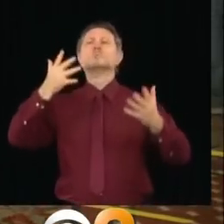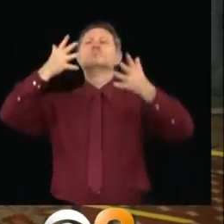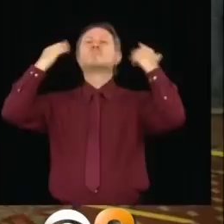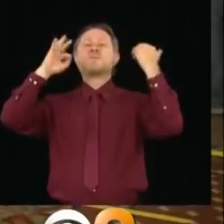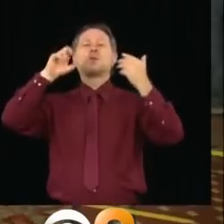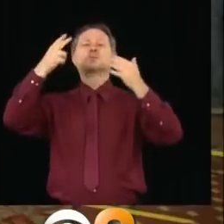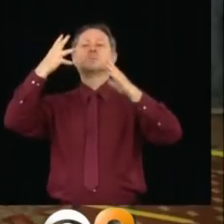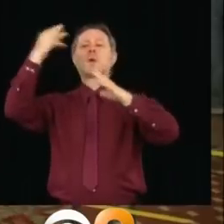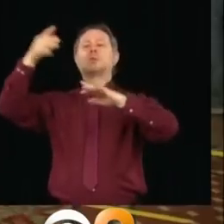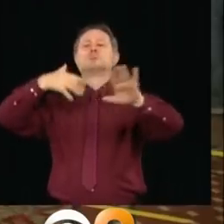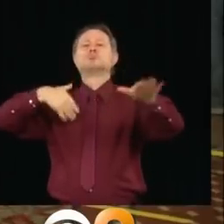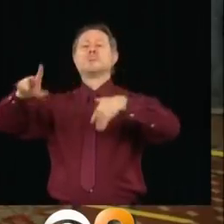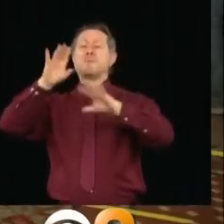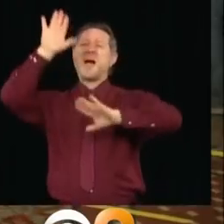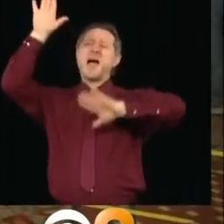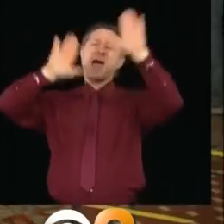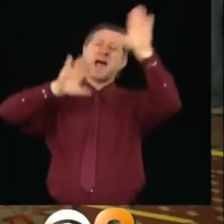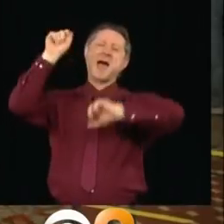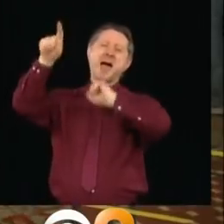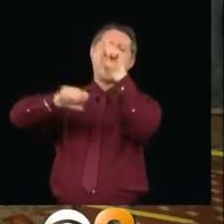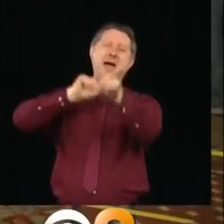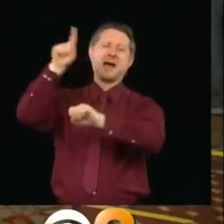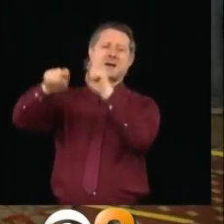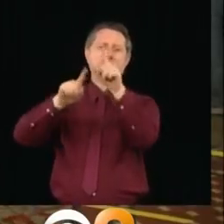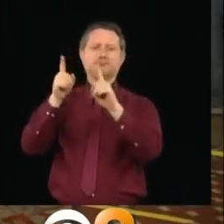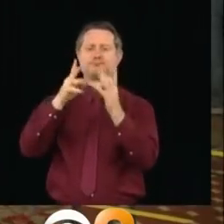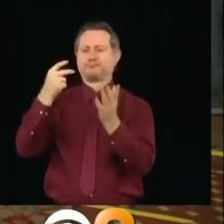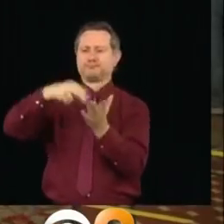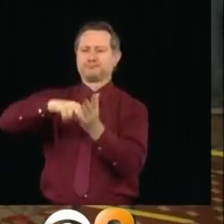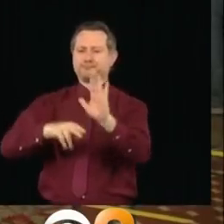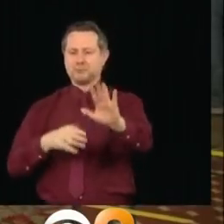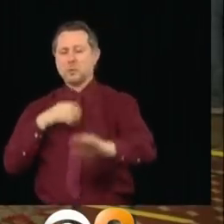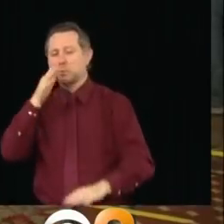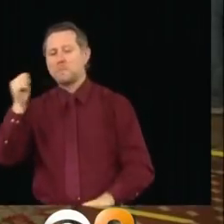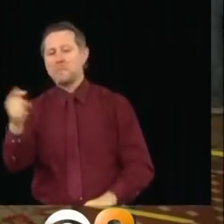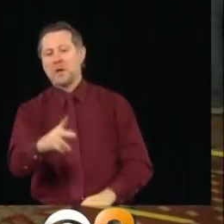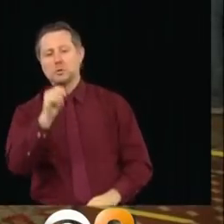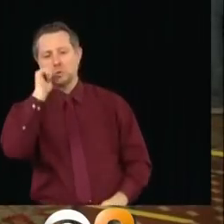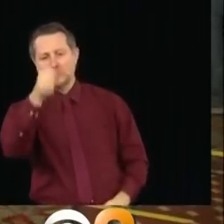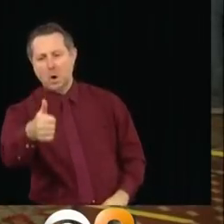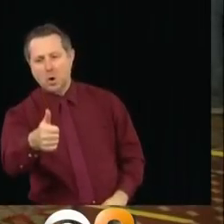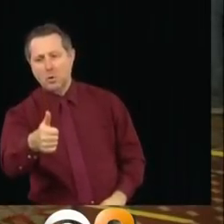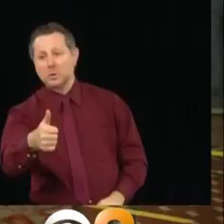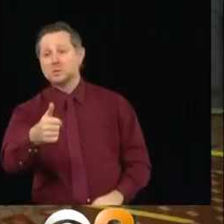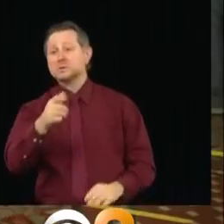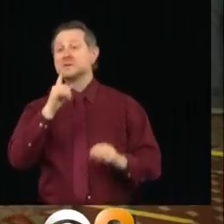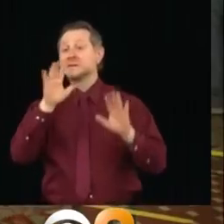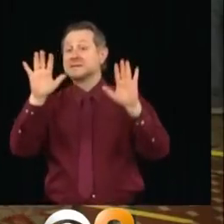Be here tomorrow, Sunday,